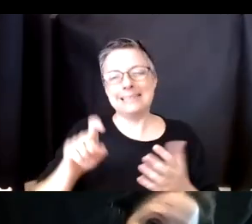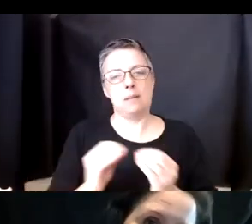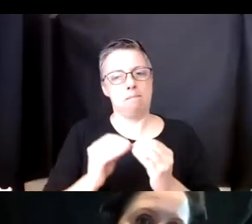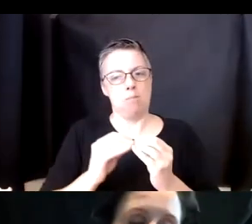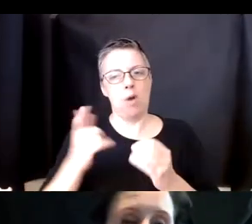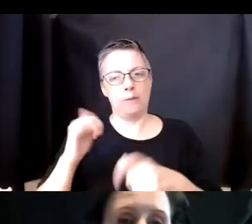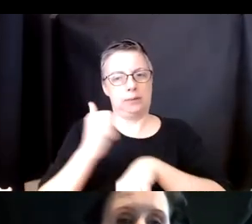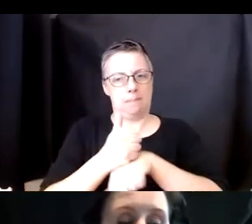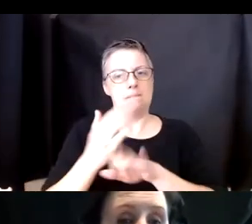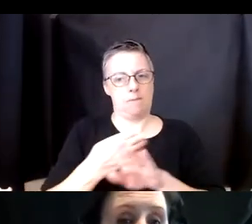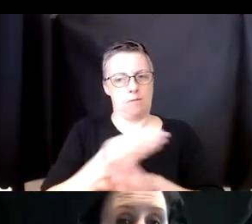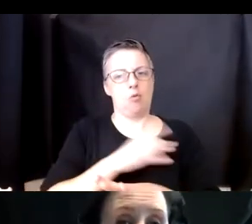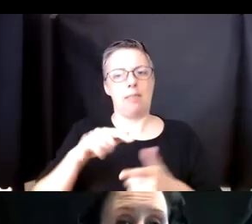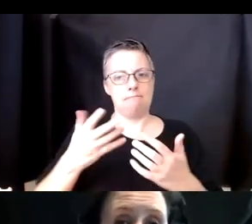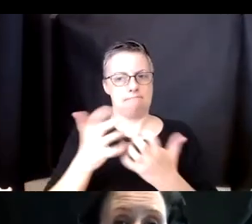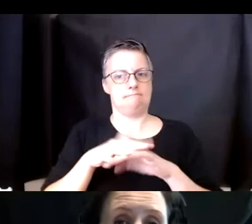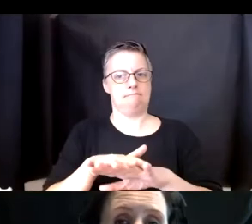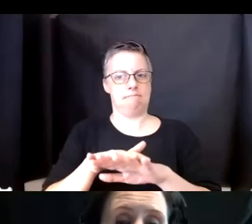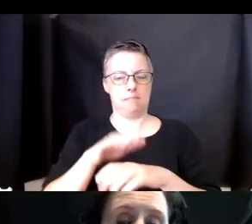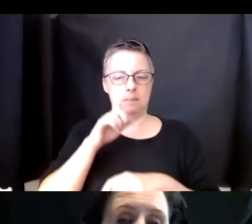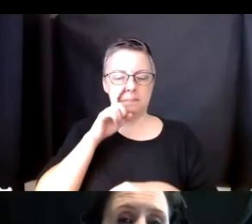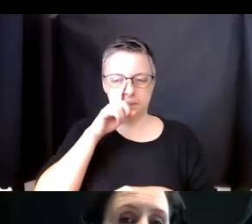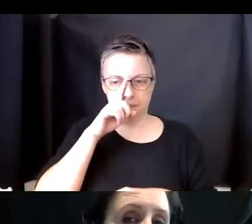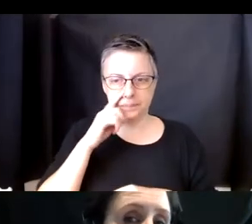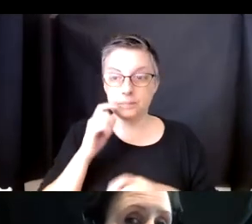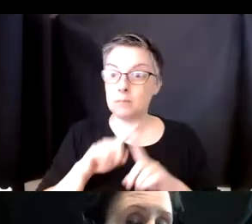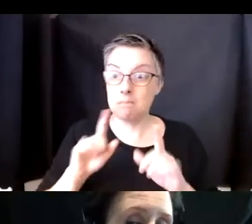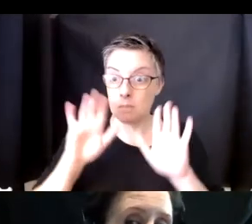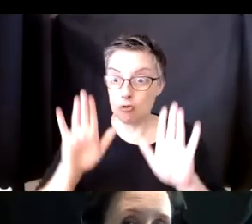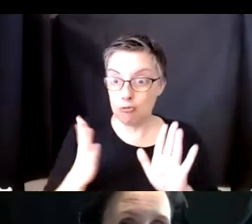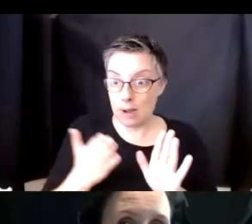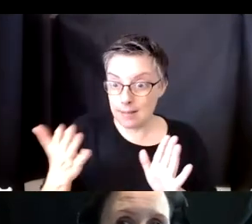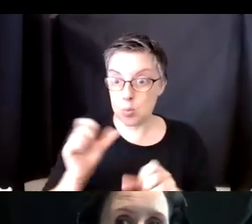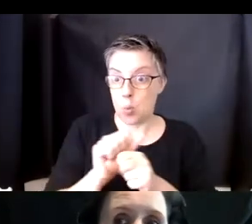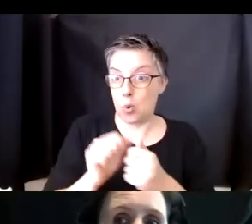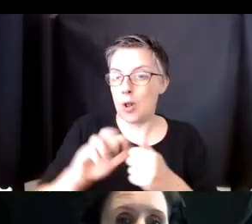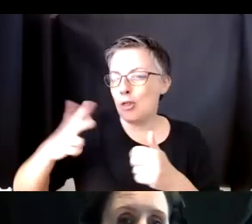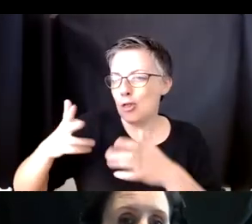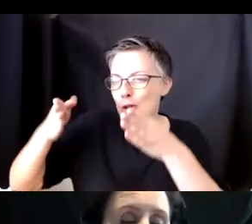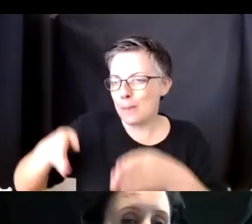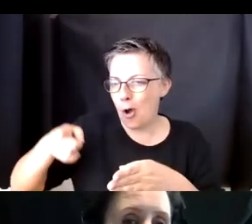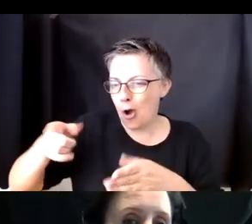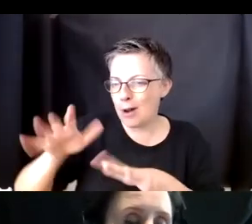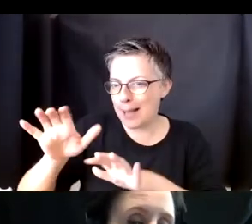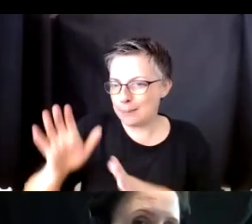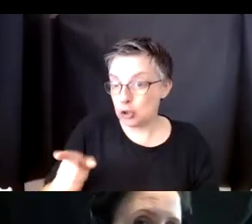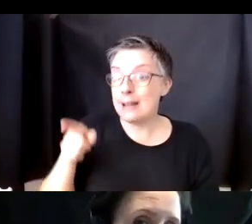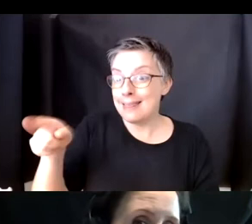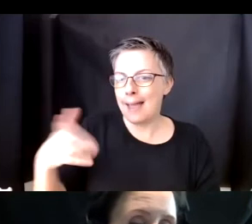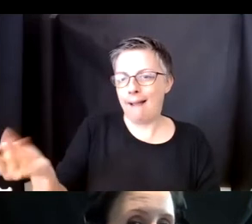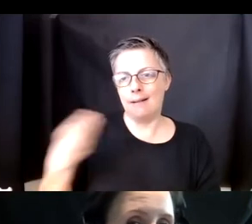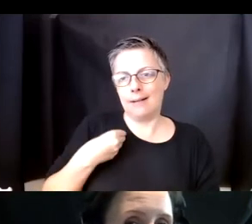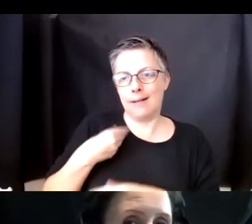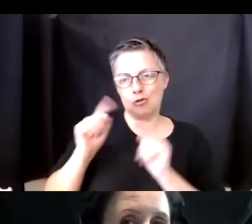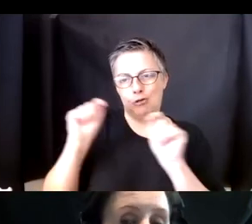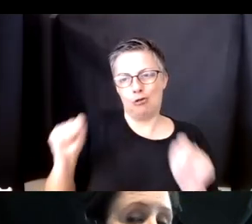off. But the great thing about working with a third-party captioner is that they can provide a transcript